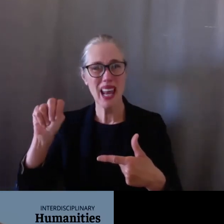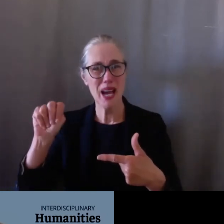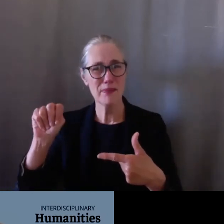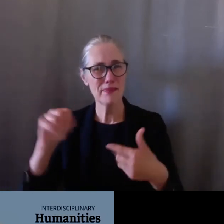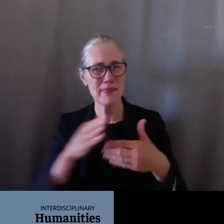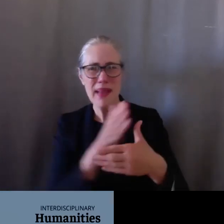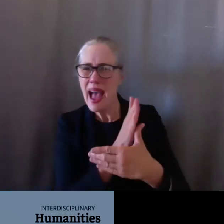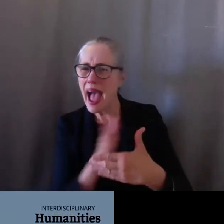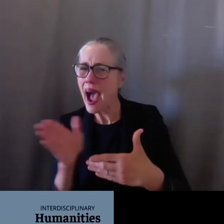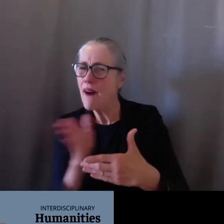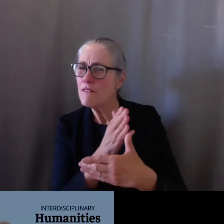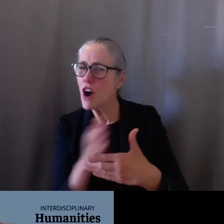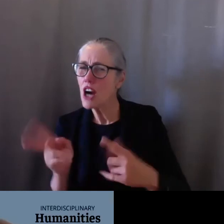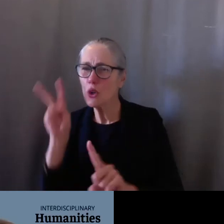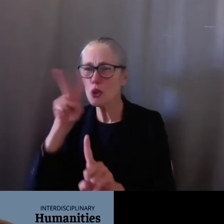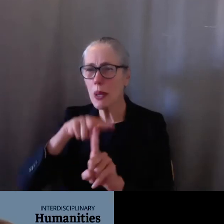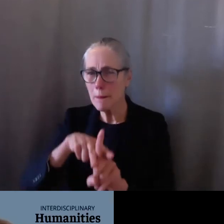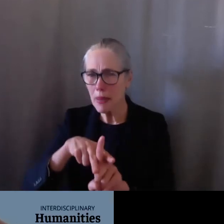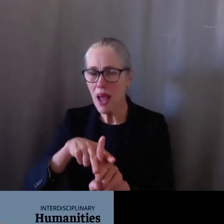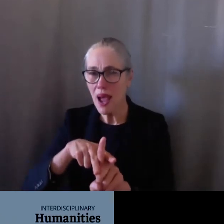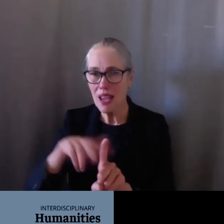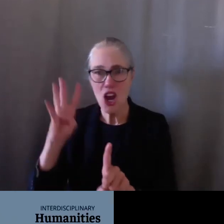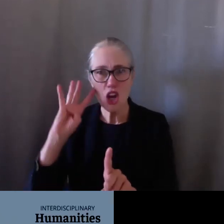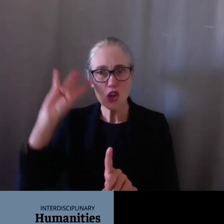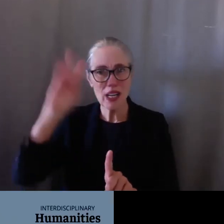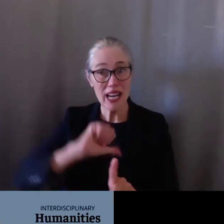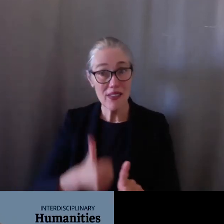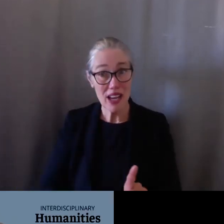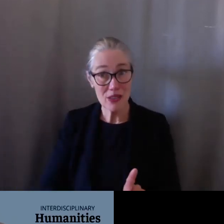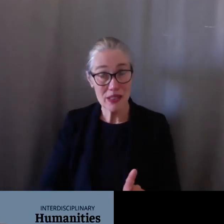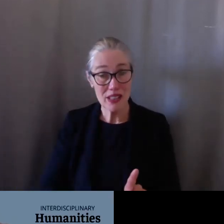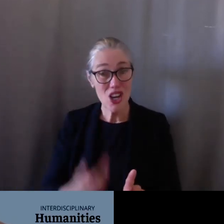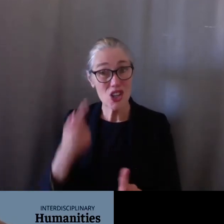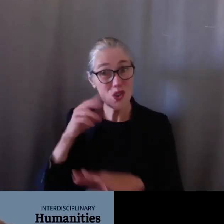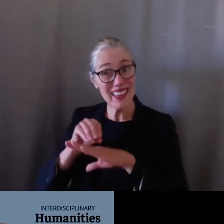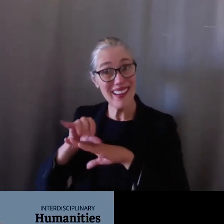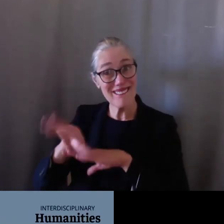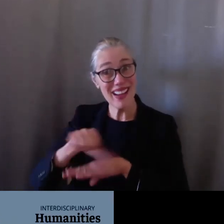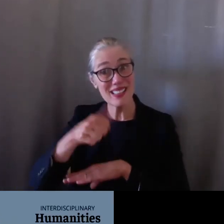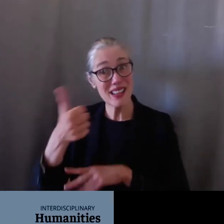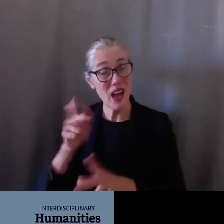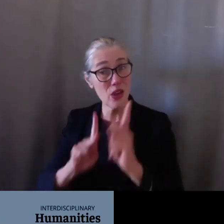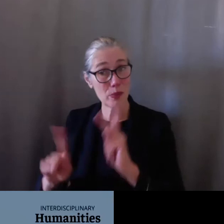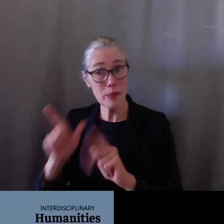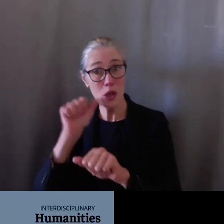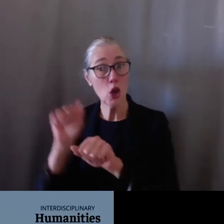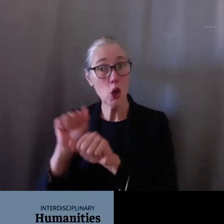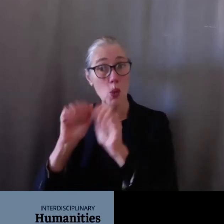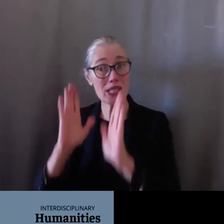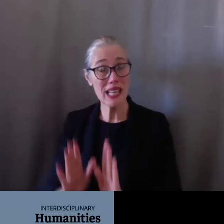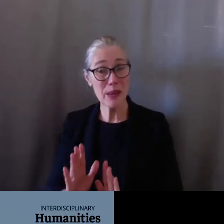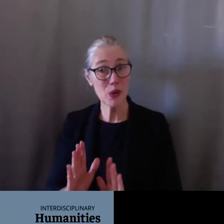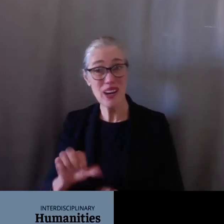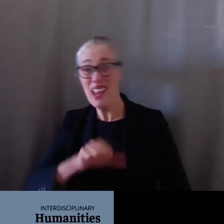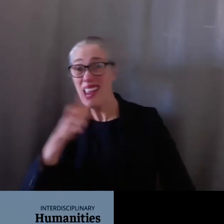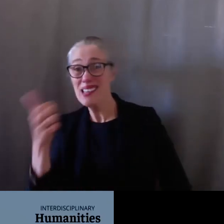my own sense is that creative capitalism is somewhat new, and the you